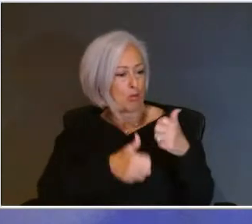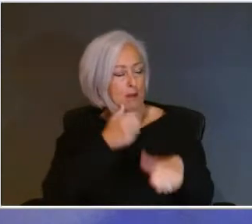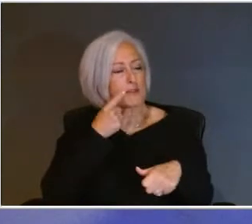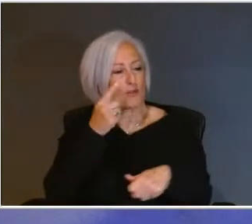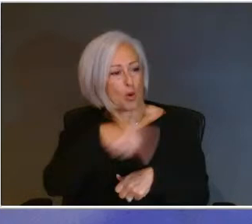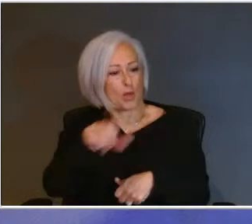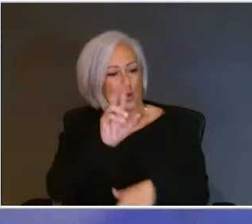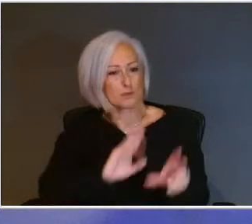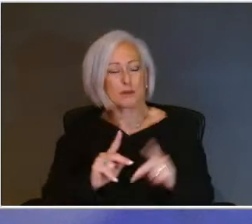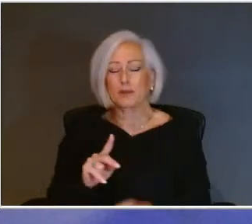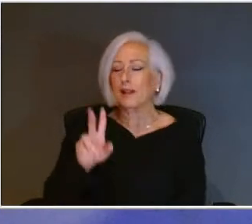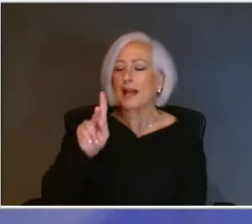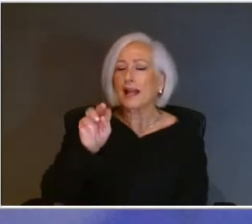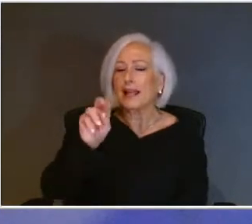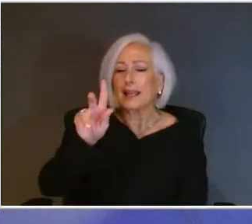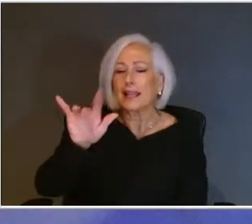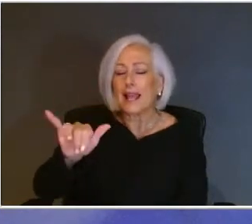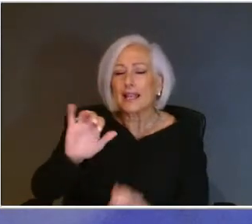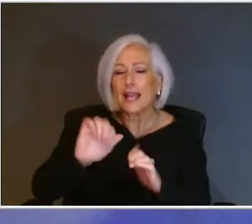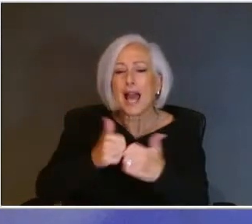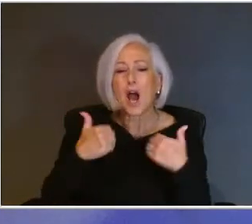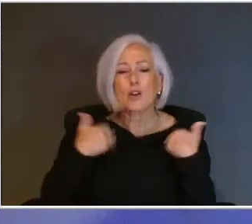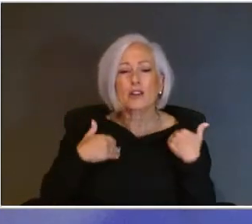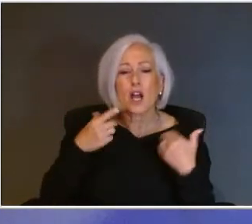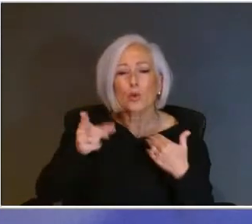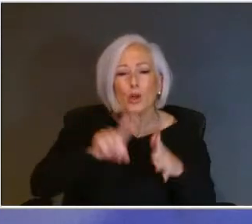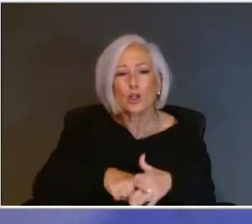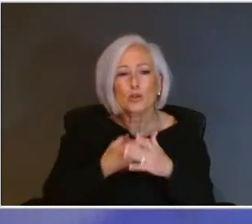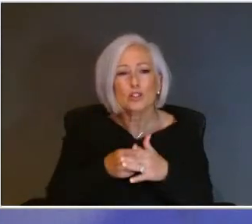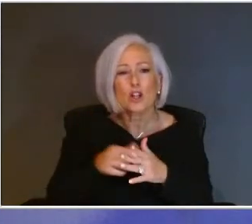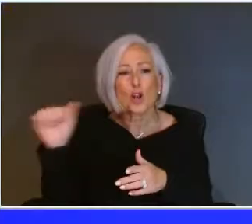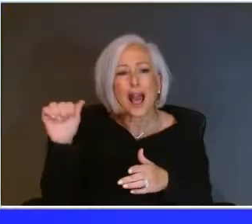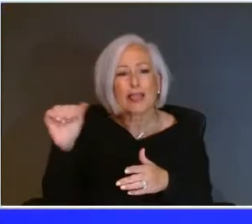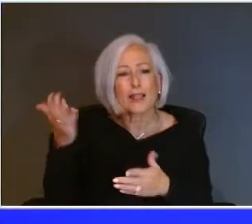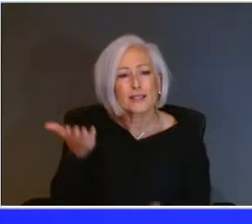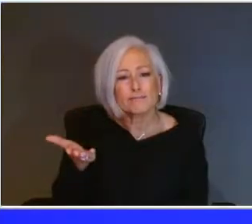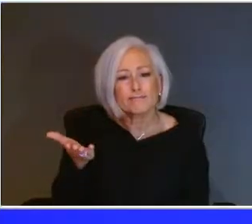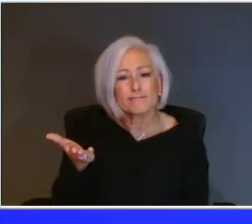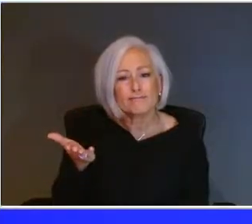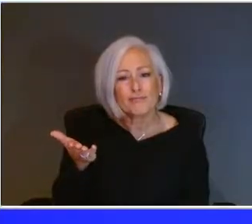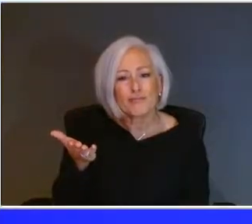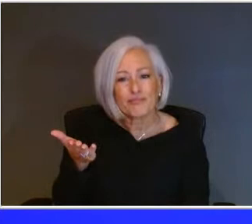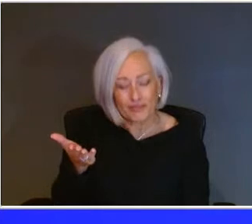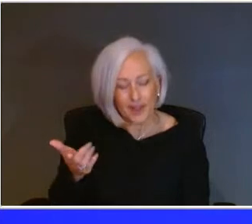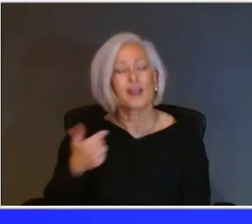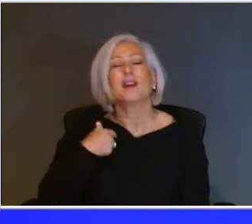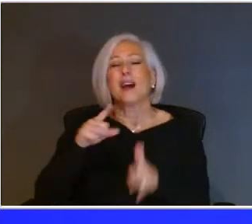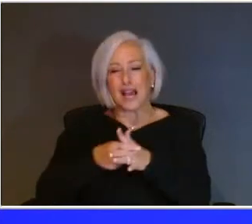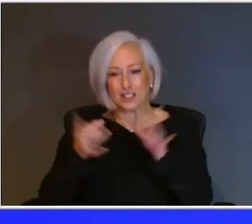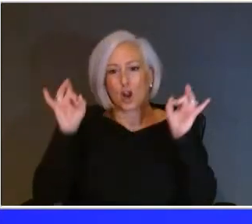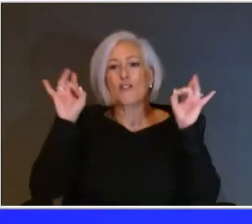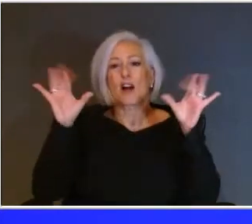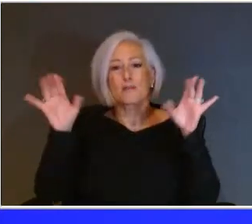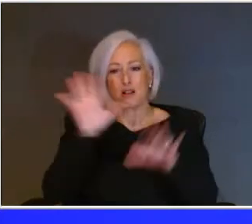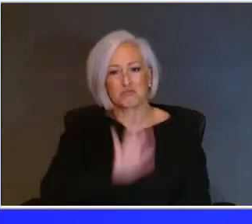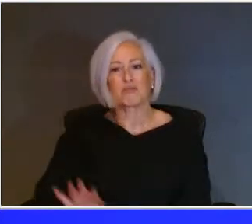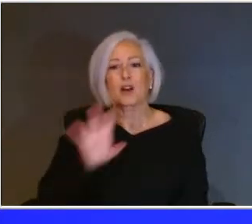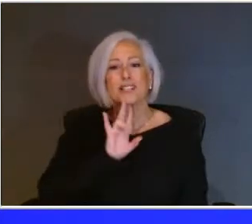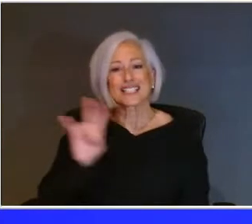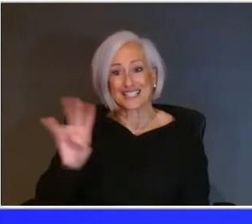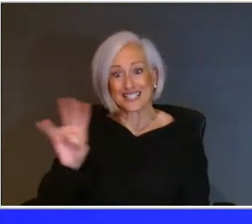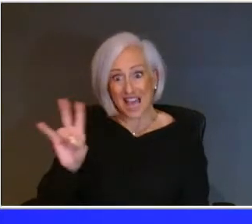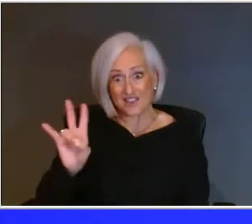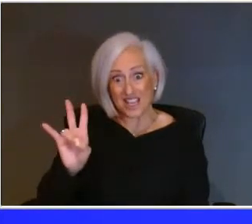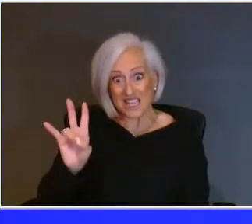how young were you when you started as an athlete? I started playing volleyball when I was about 7, but then pretty